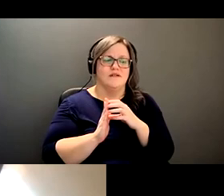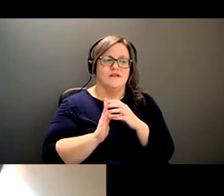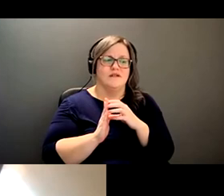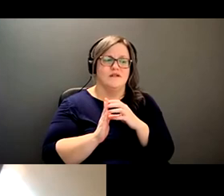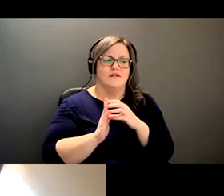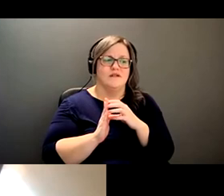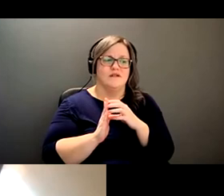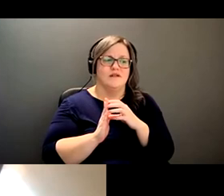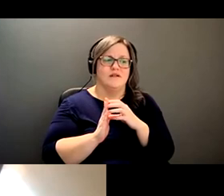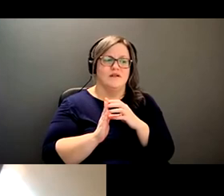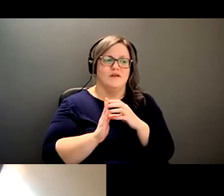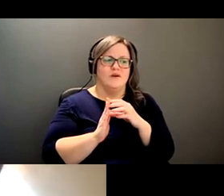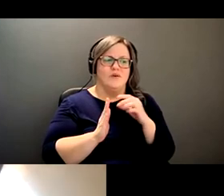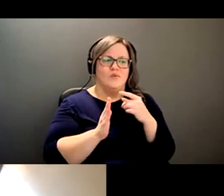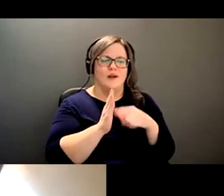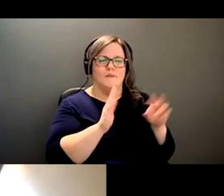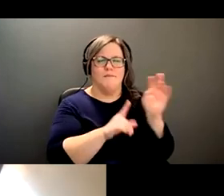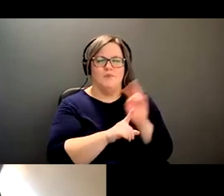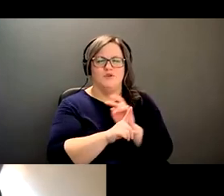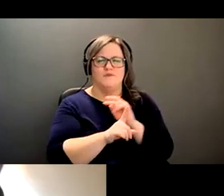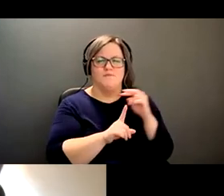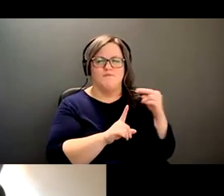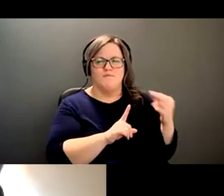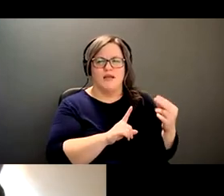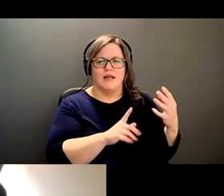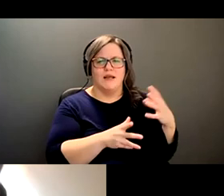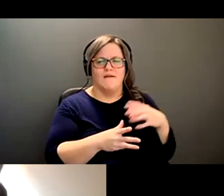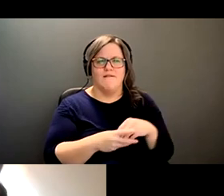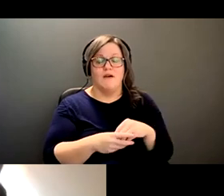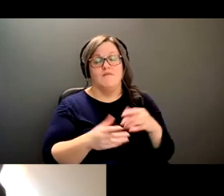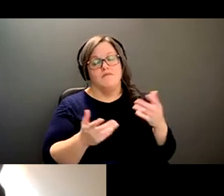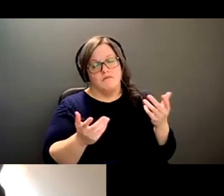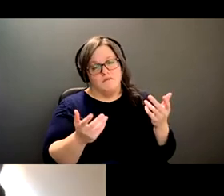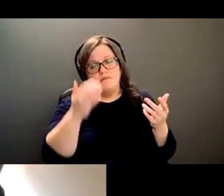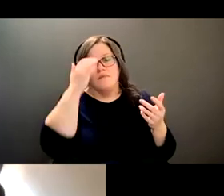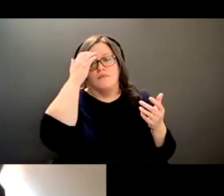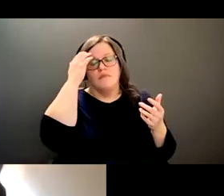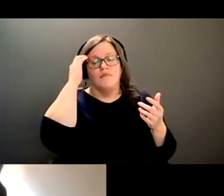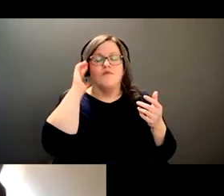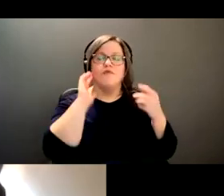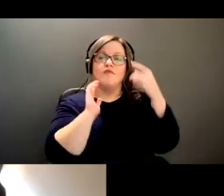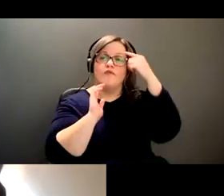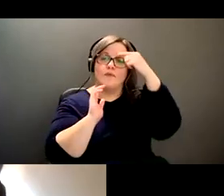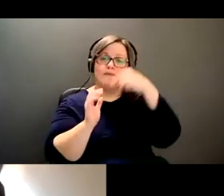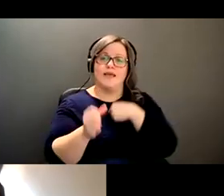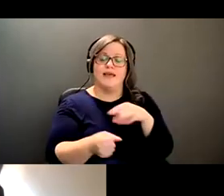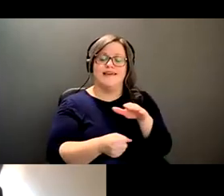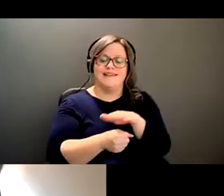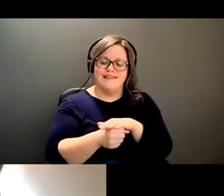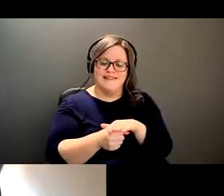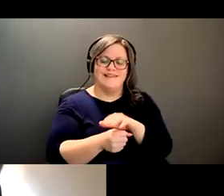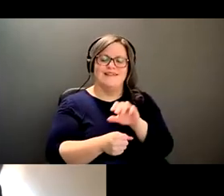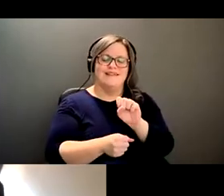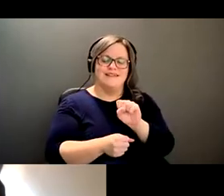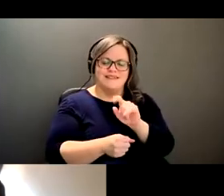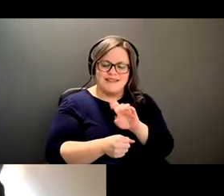what perspectives? I guess like site specificity for me is just always important, like knowing where